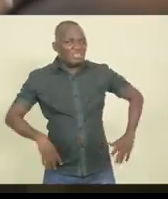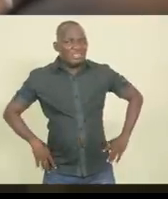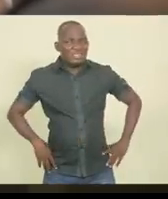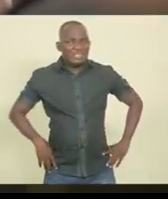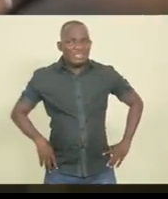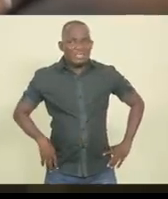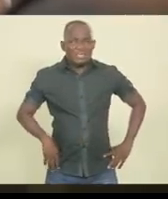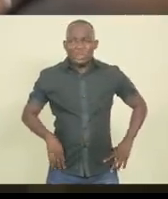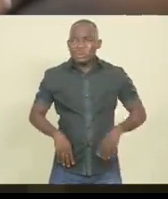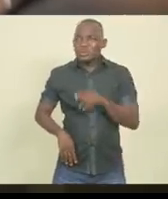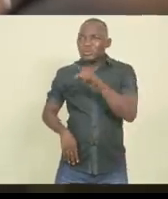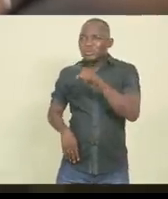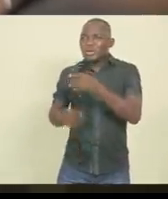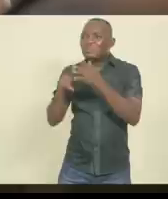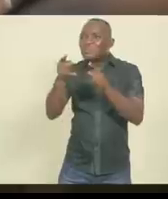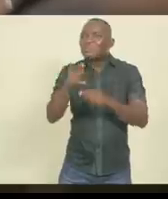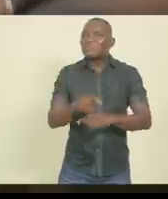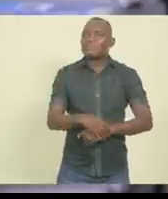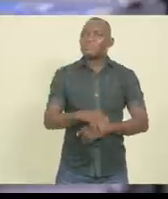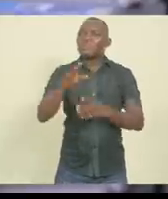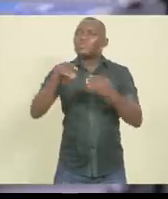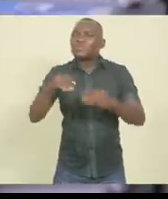Is that your story too?